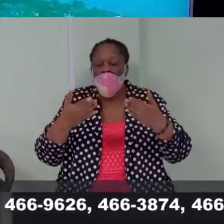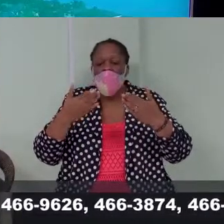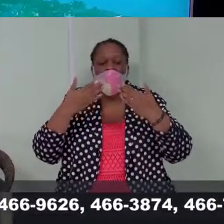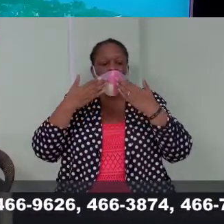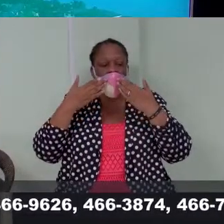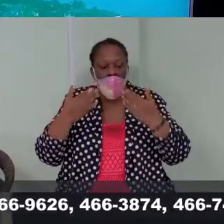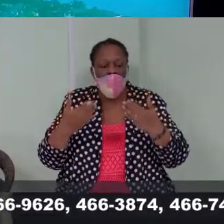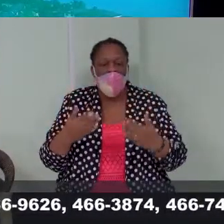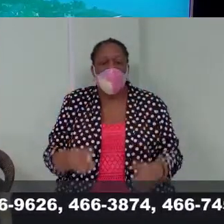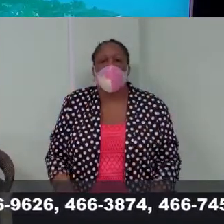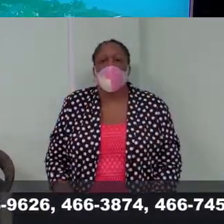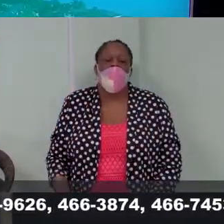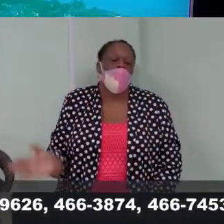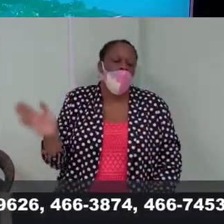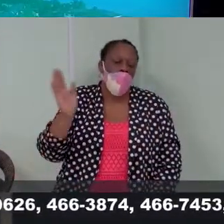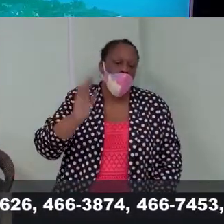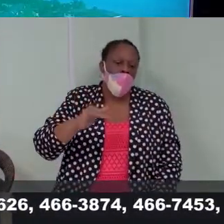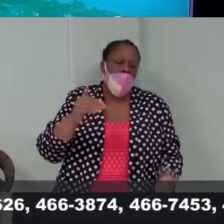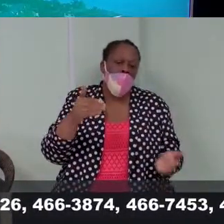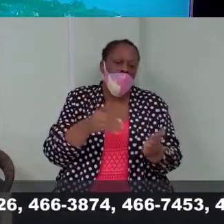we will be back next week,